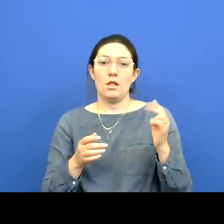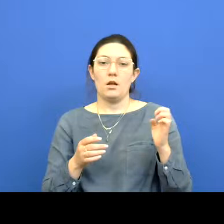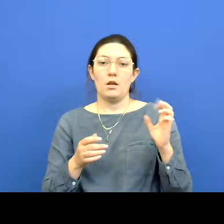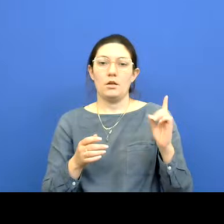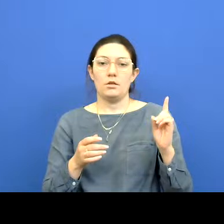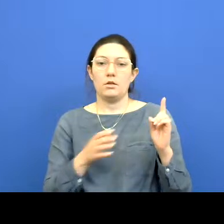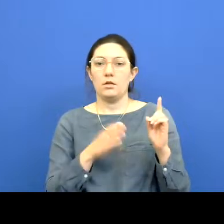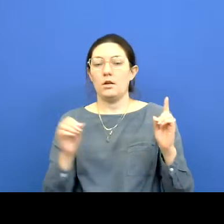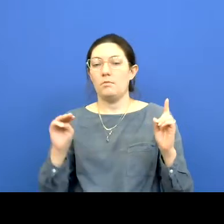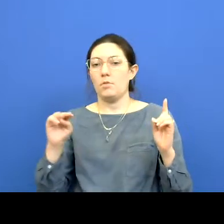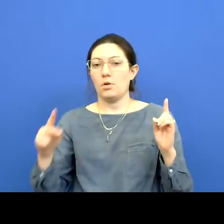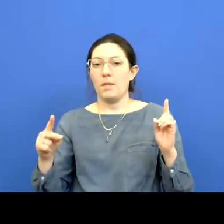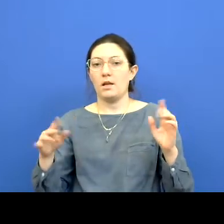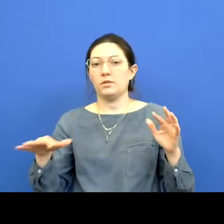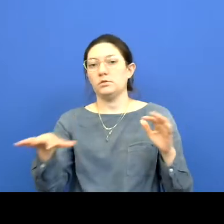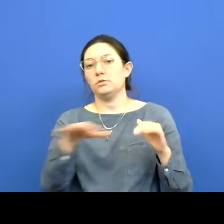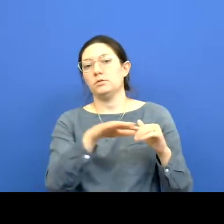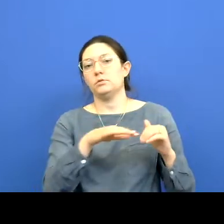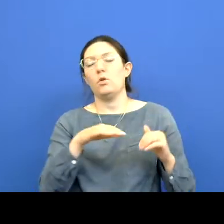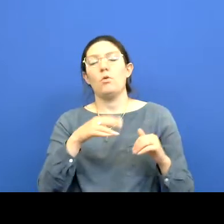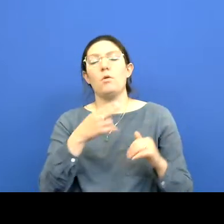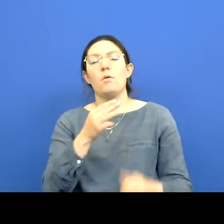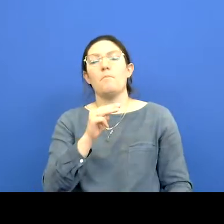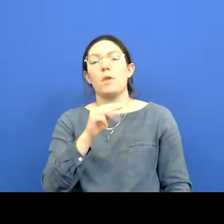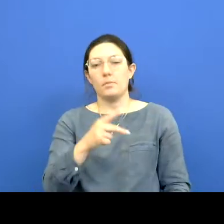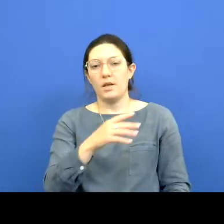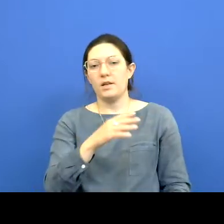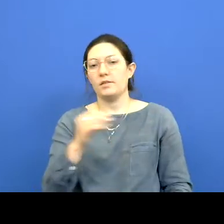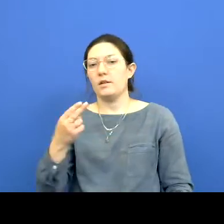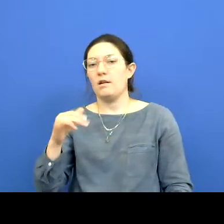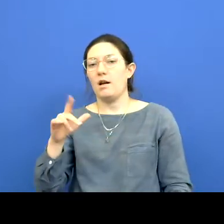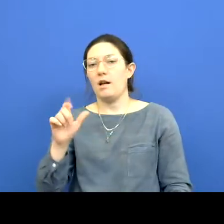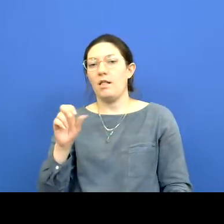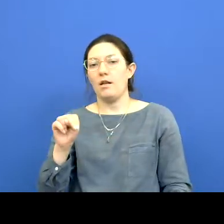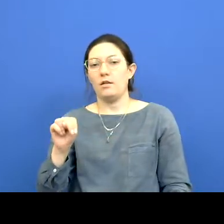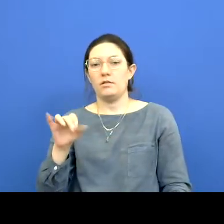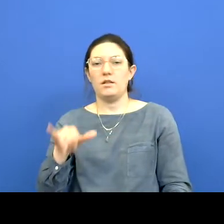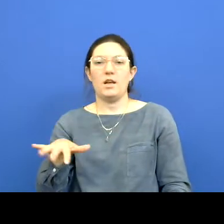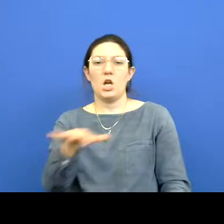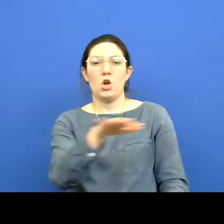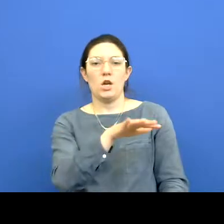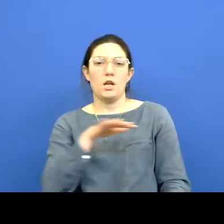around Marketplace, Highland, that area.